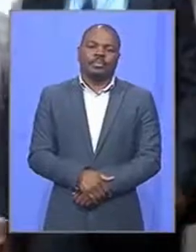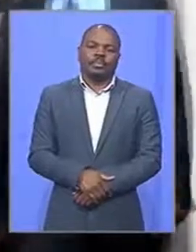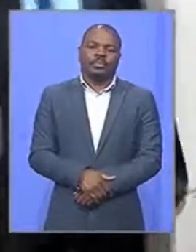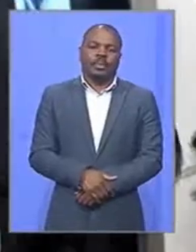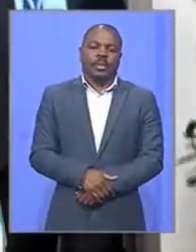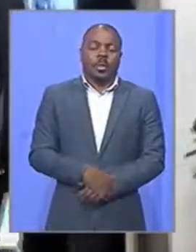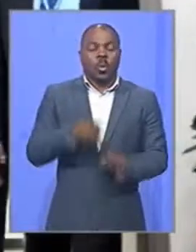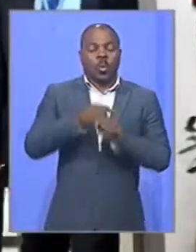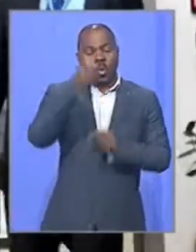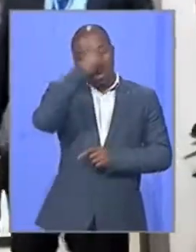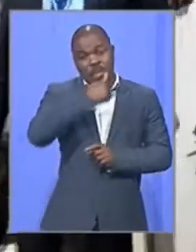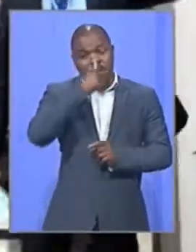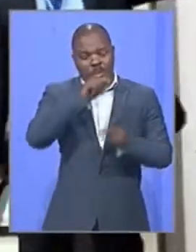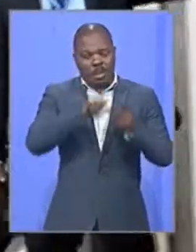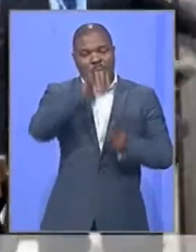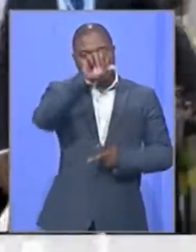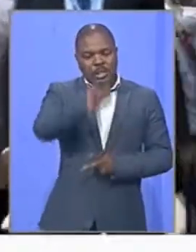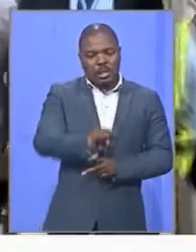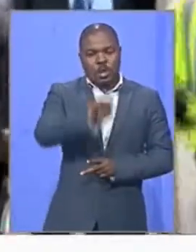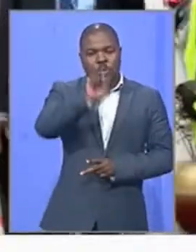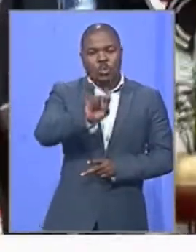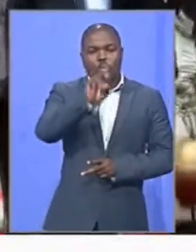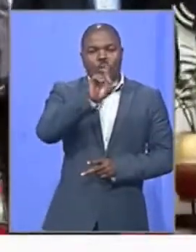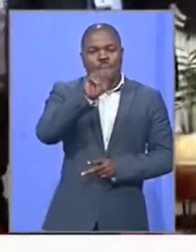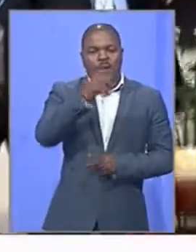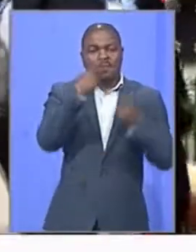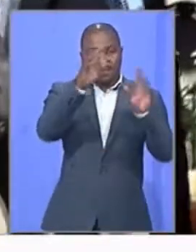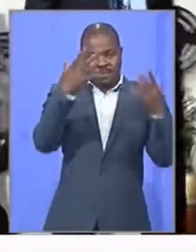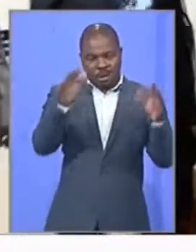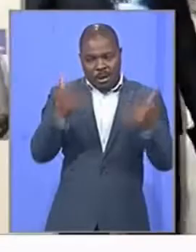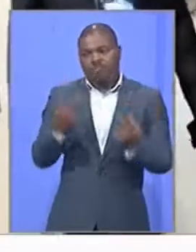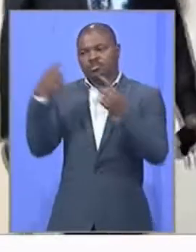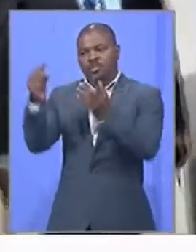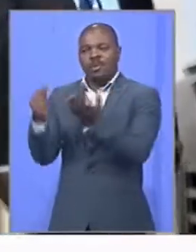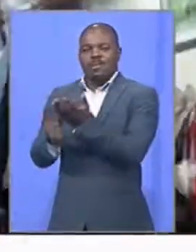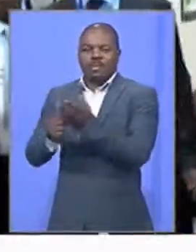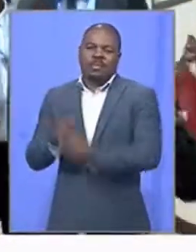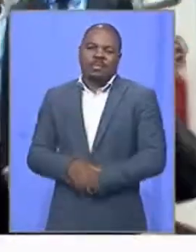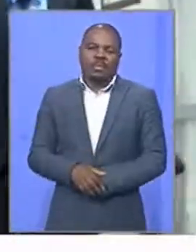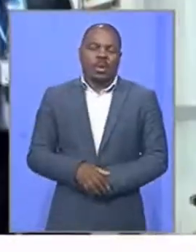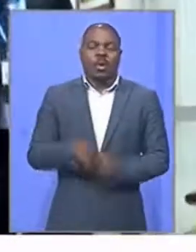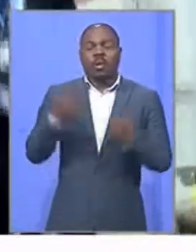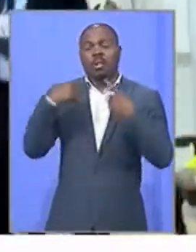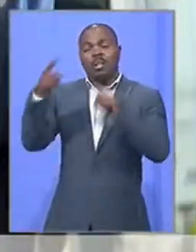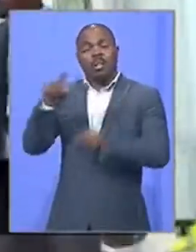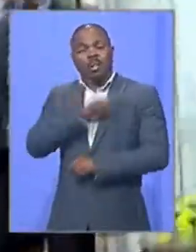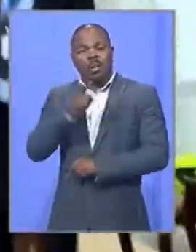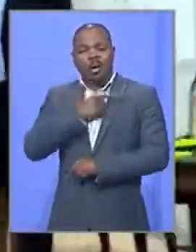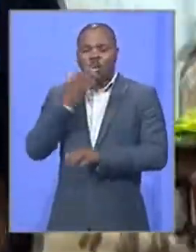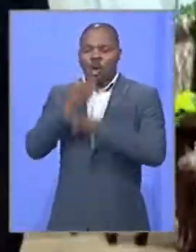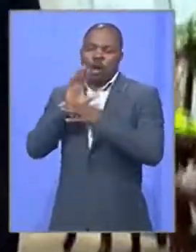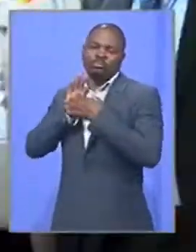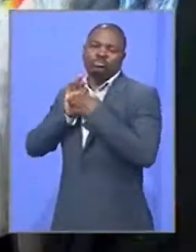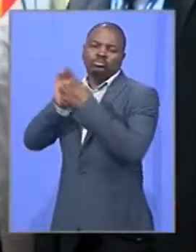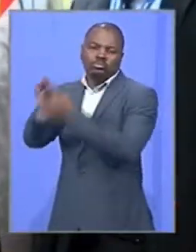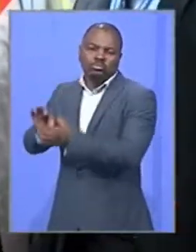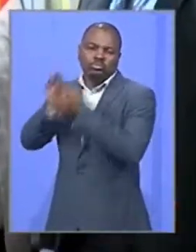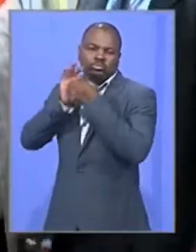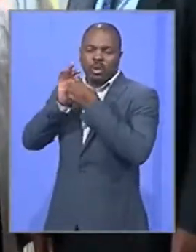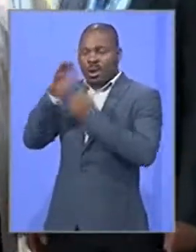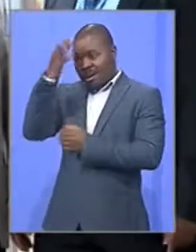Ka morao etela Ethiopia le Sudan Borwa, Mopresidente wa CAF o fihle Uganda, mme maeto ana a hae ke ho matlafatsa maqhama tshebedisano le